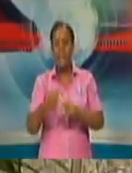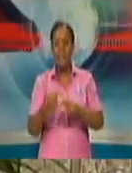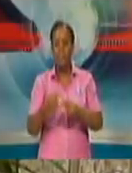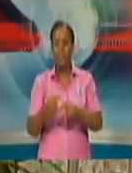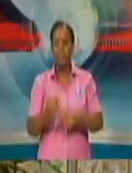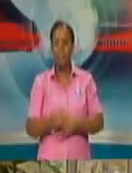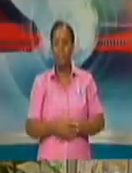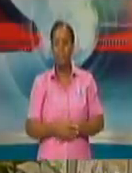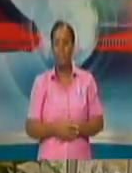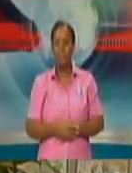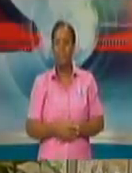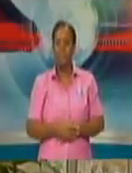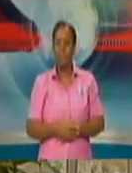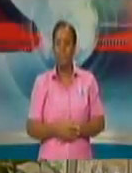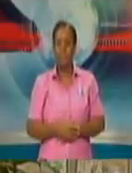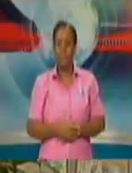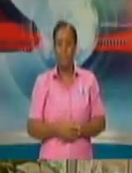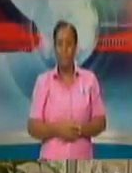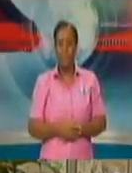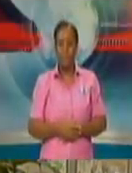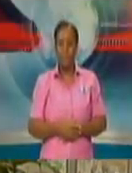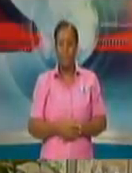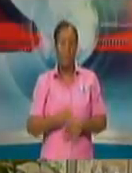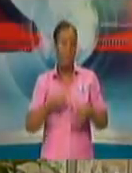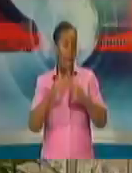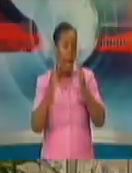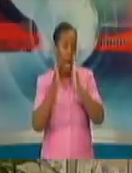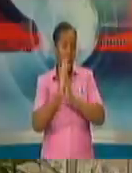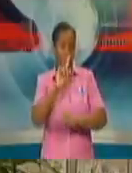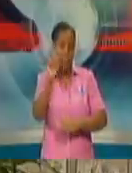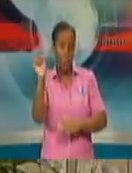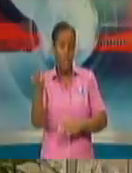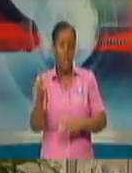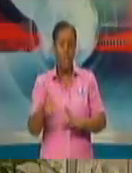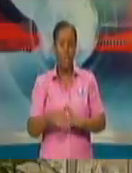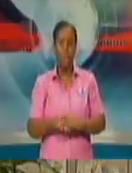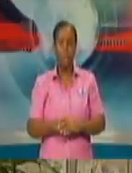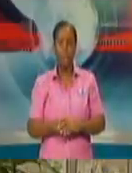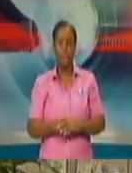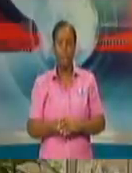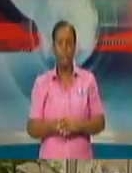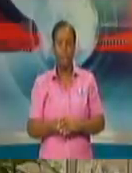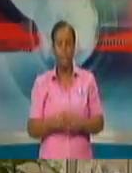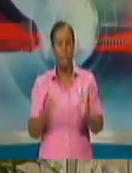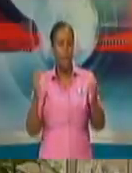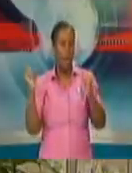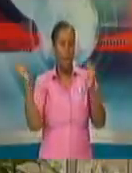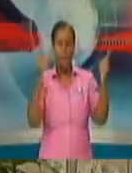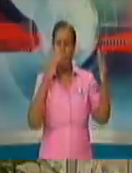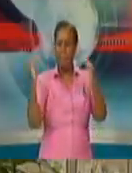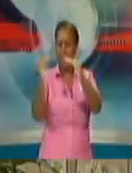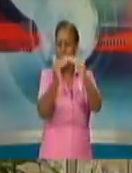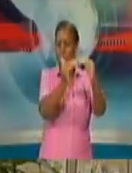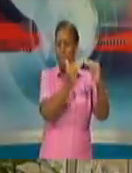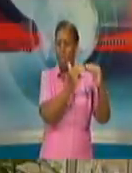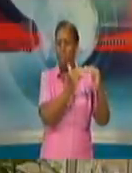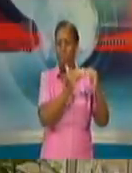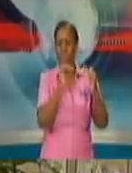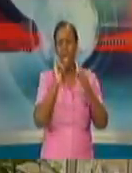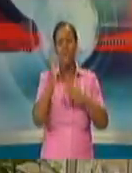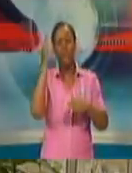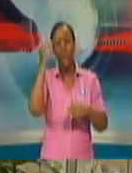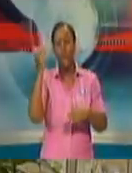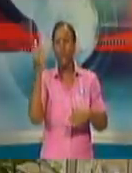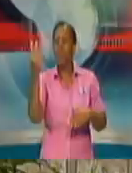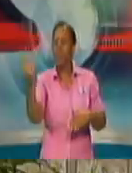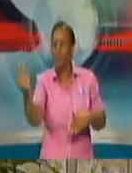We want to give as many of you an opportunity to pose questions to us, but that means in our limited time, we will have to give each media house a